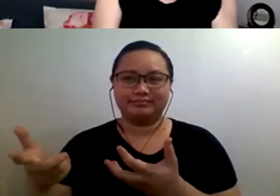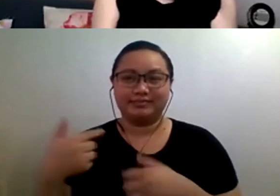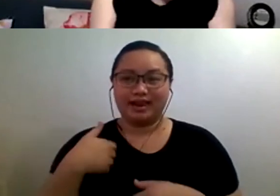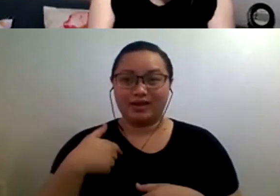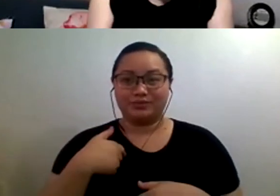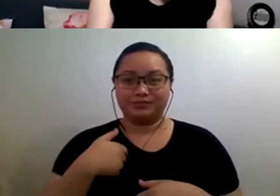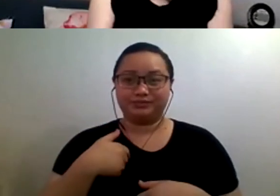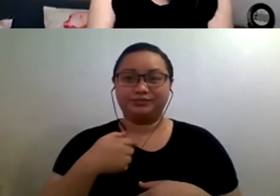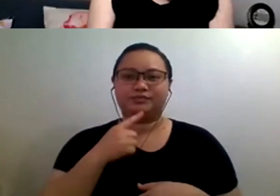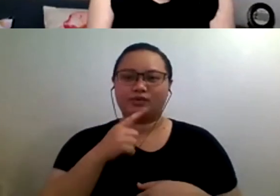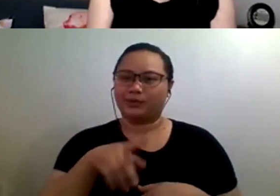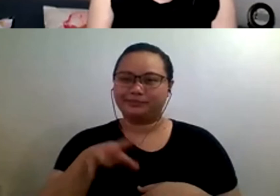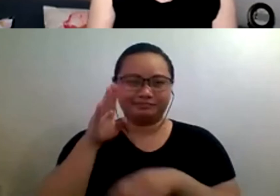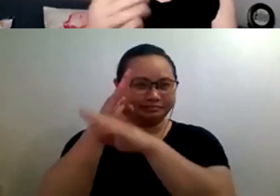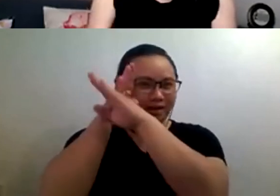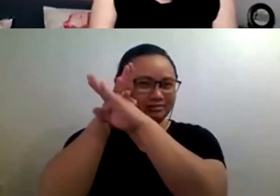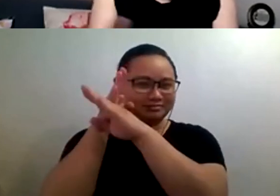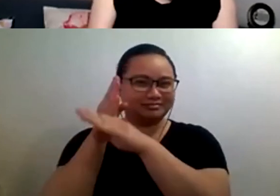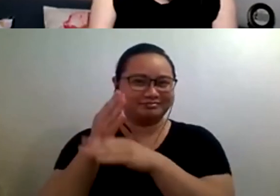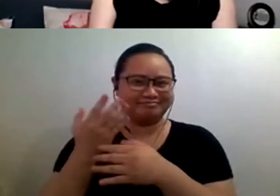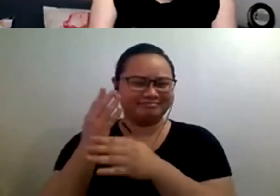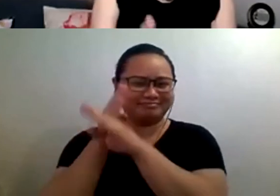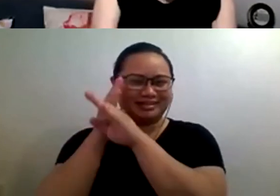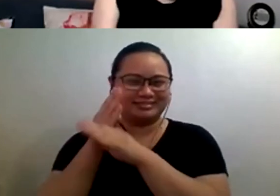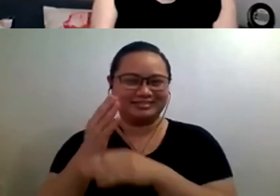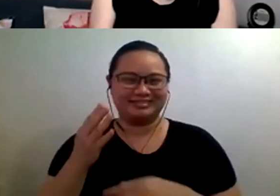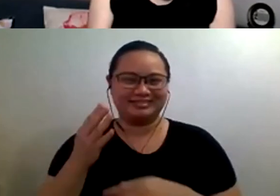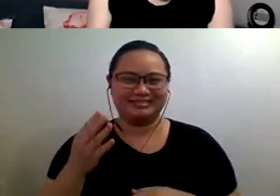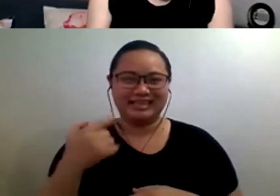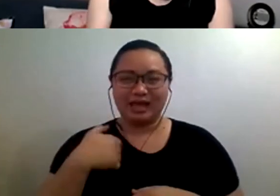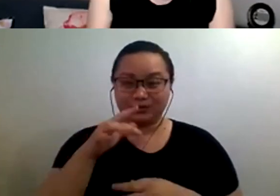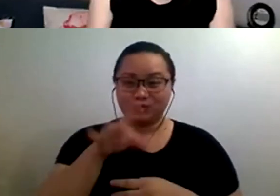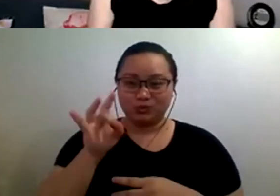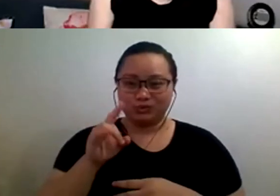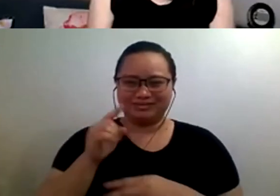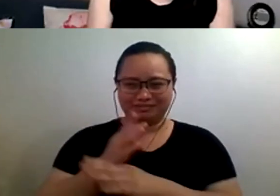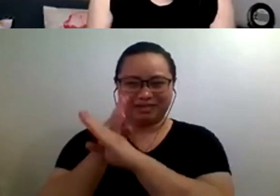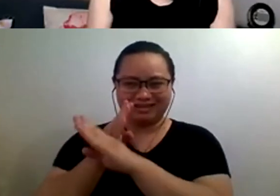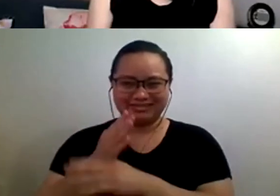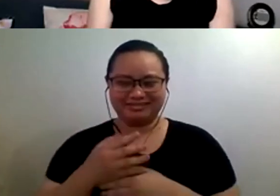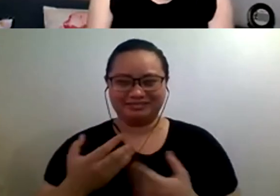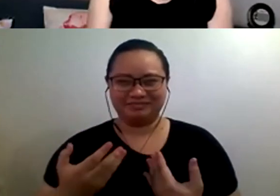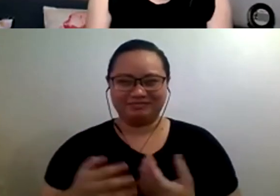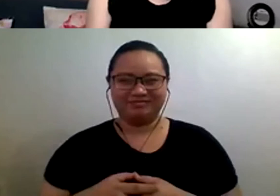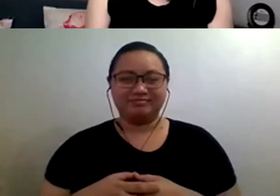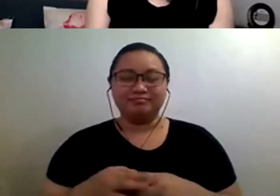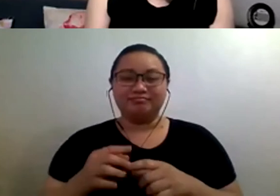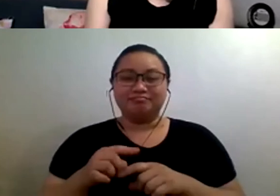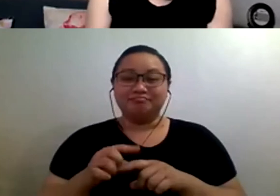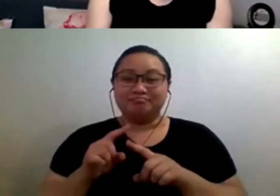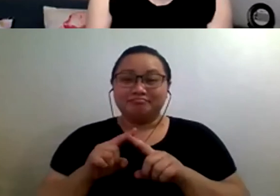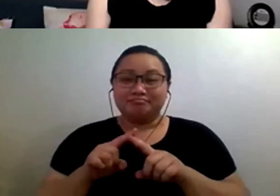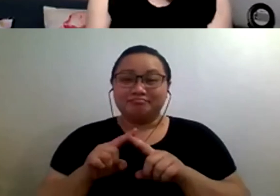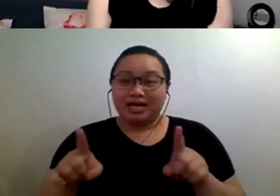to listen. Talagang, kasi alam mo naman yon, but you make that choice. I think after giving that person,